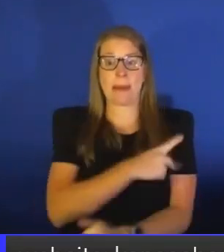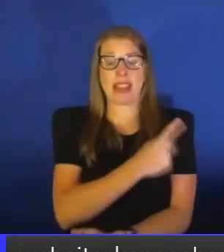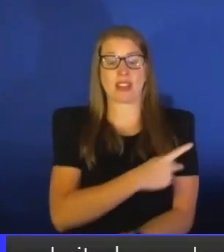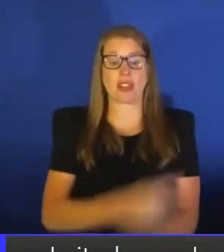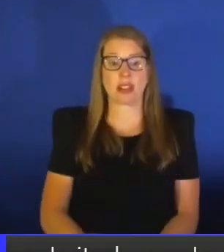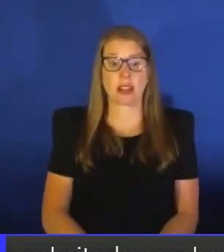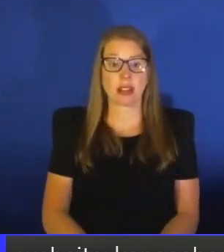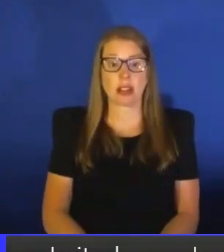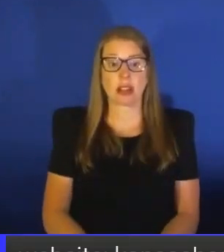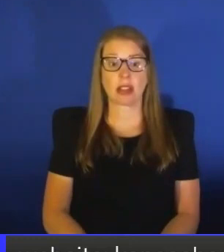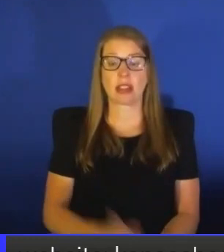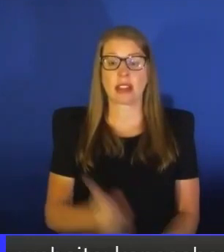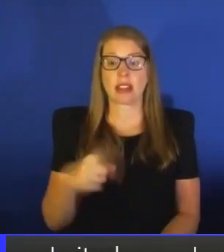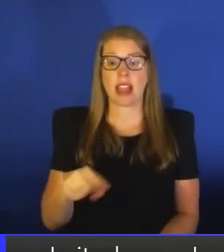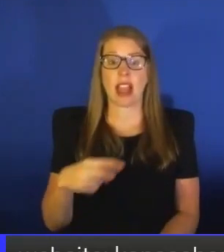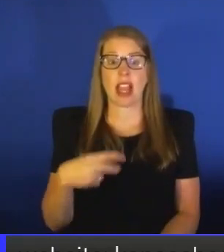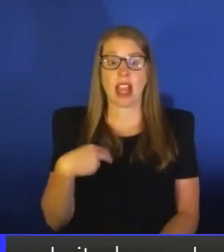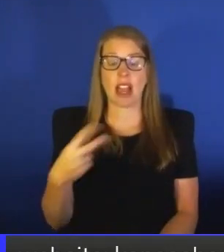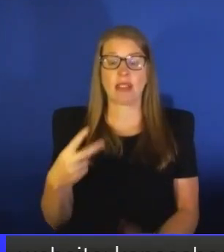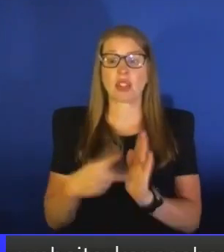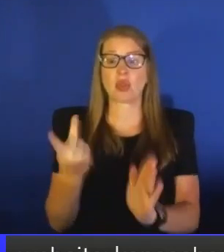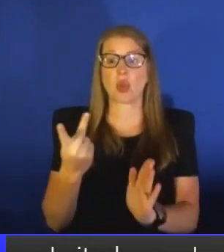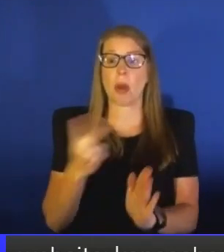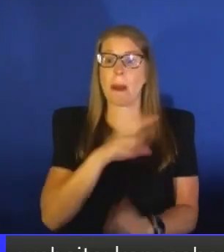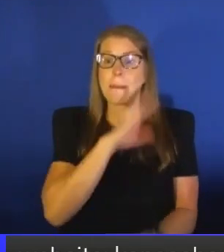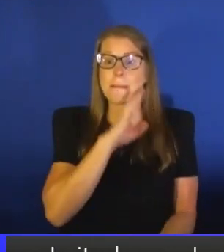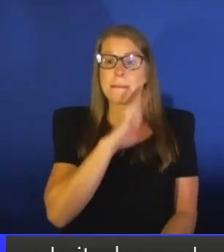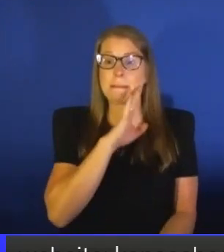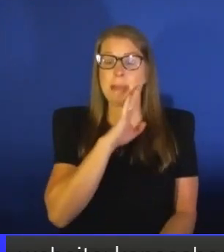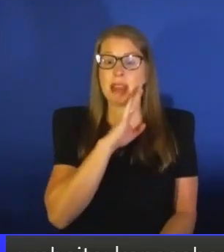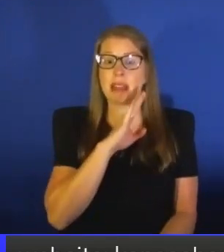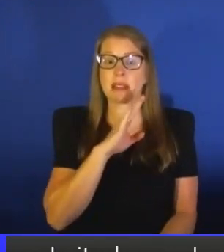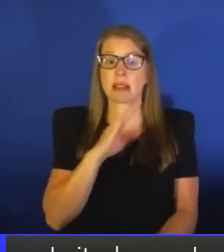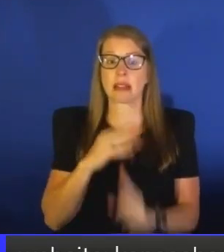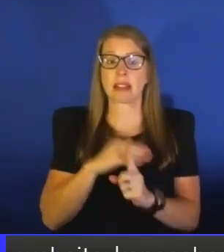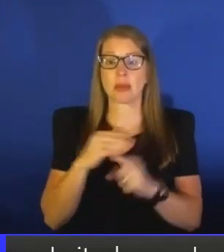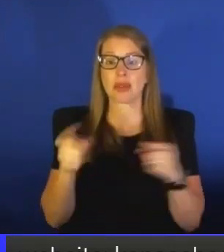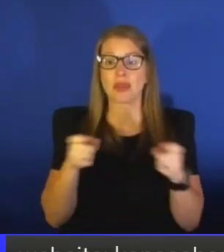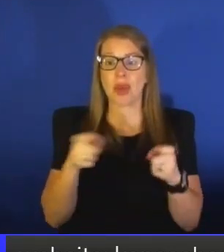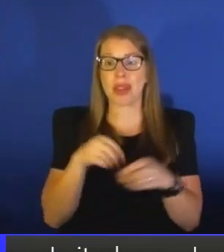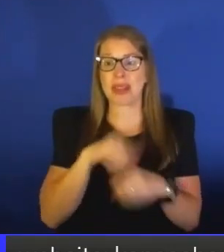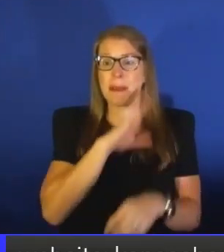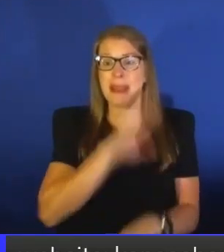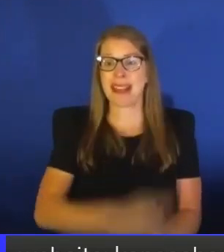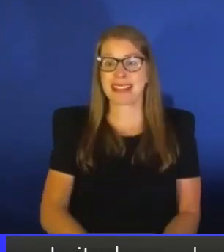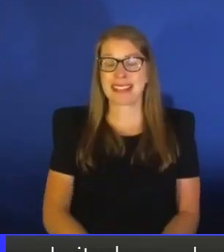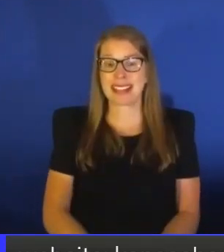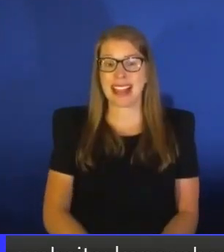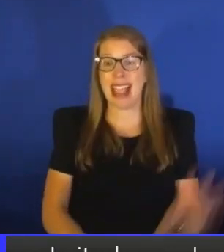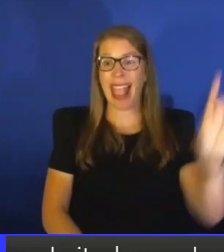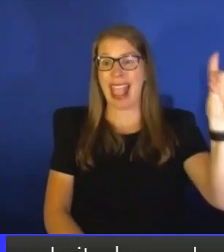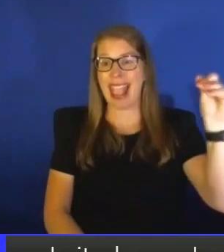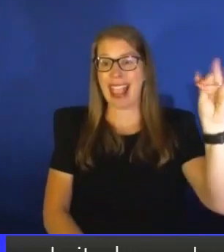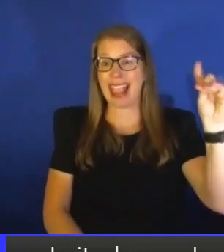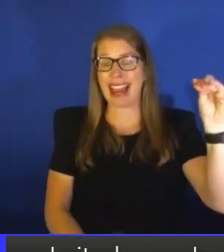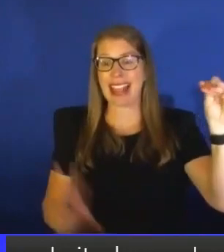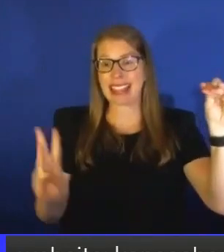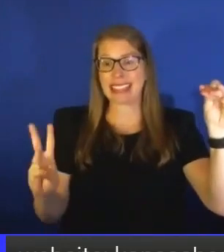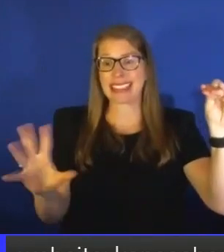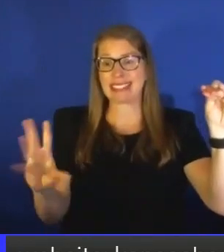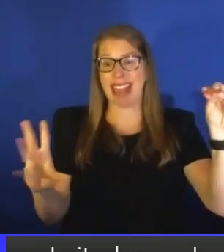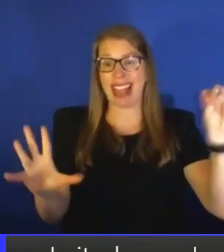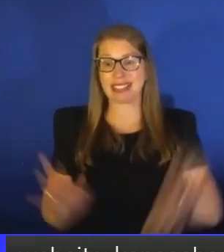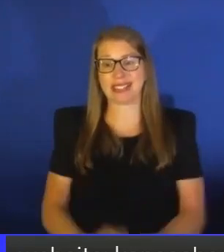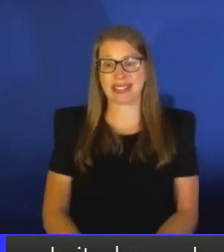have a dual bed temperature control in the bed. That one is set at 80 degrees and the other one's set at 65 degrees.